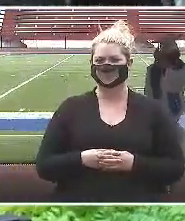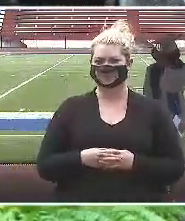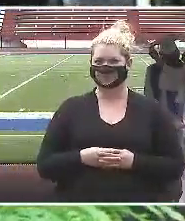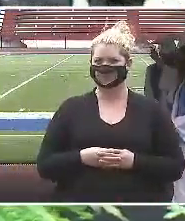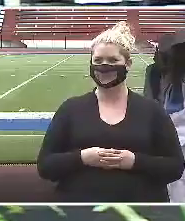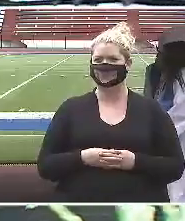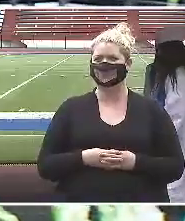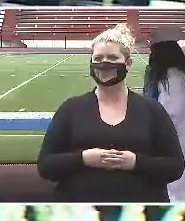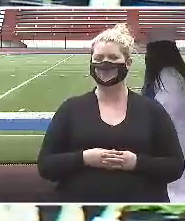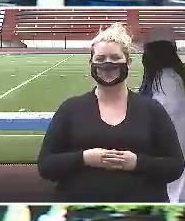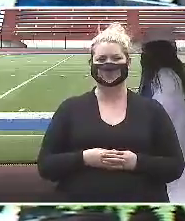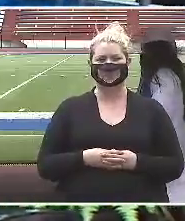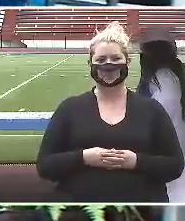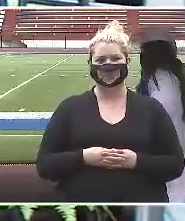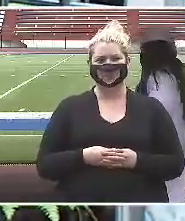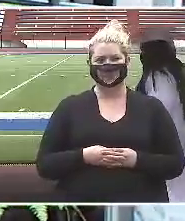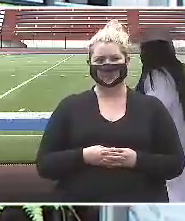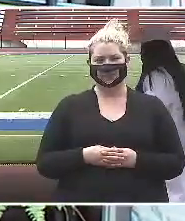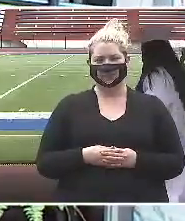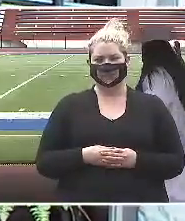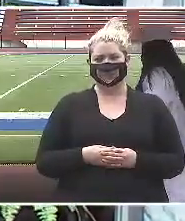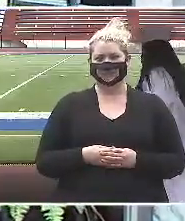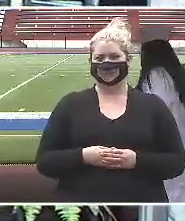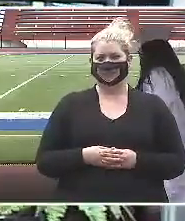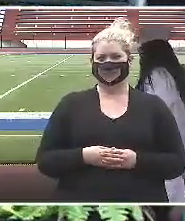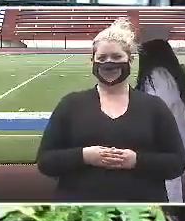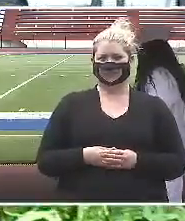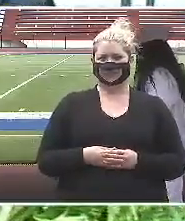Leo Diaz.